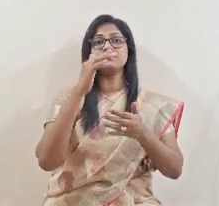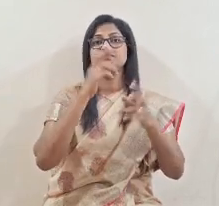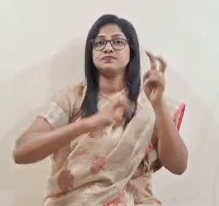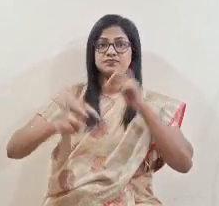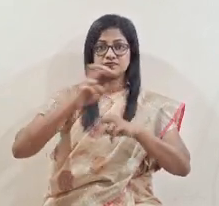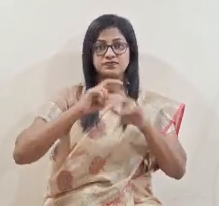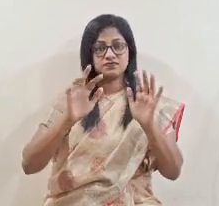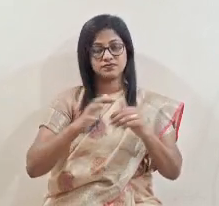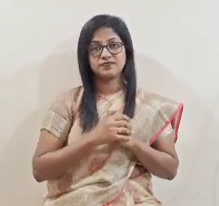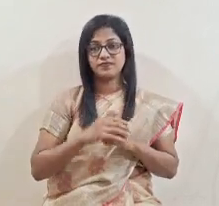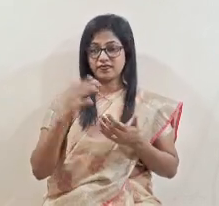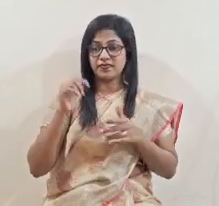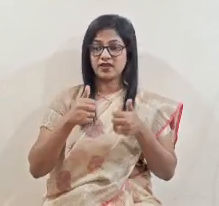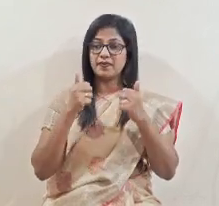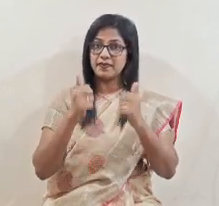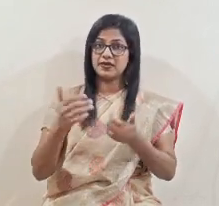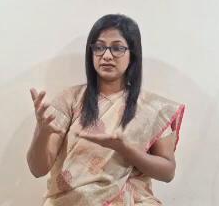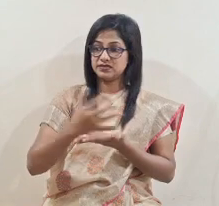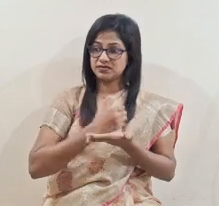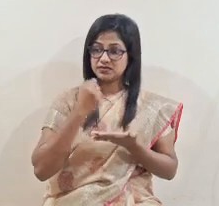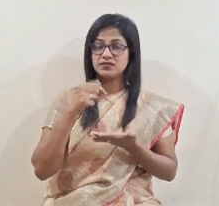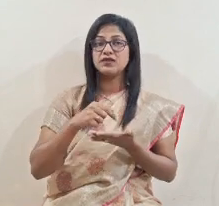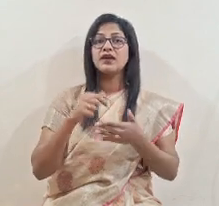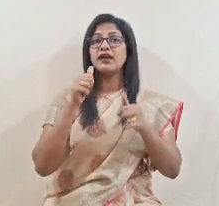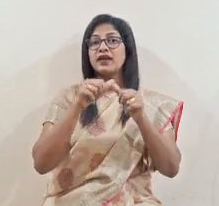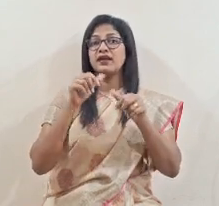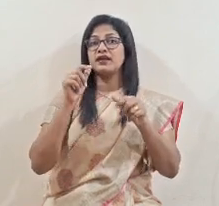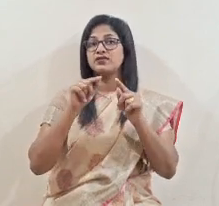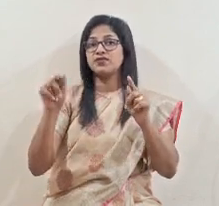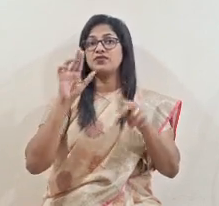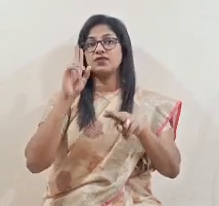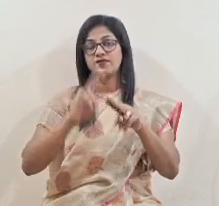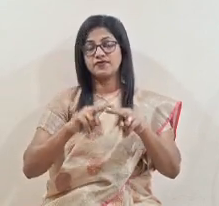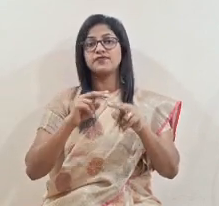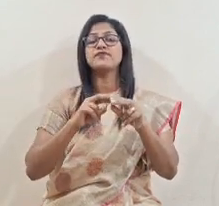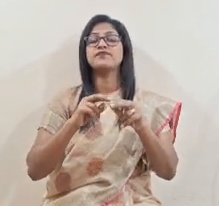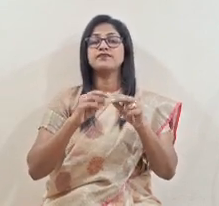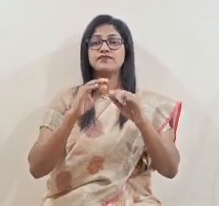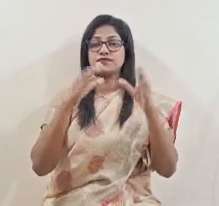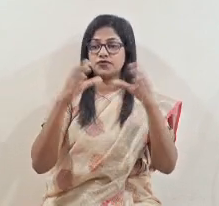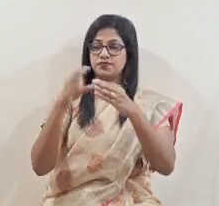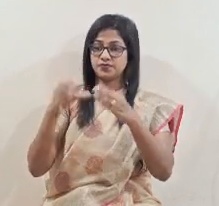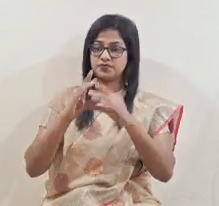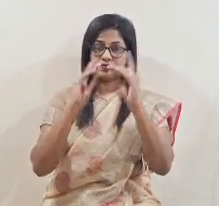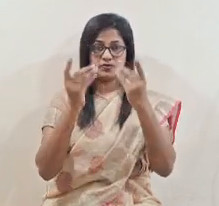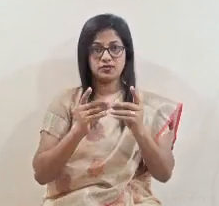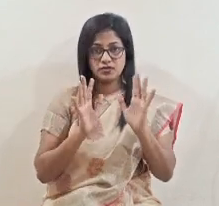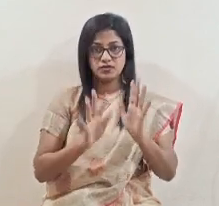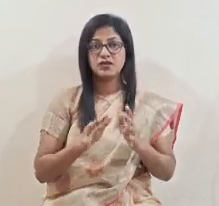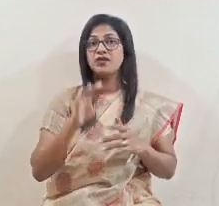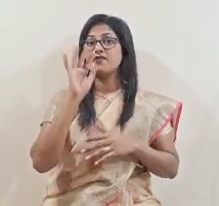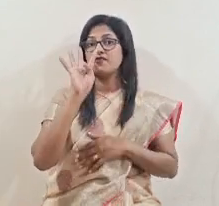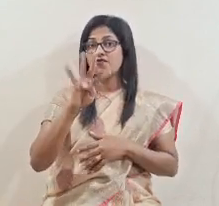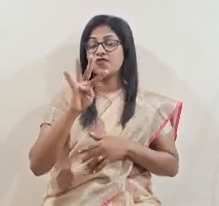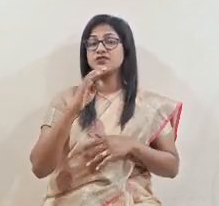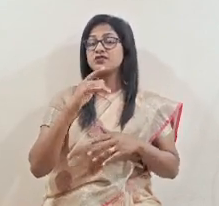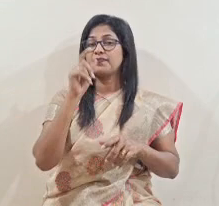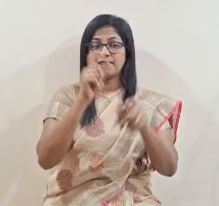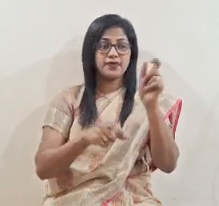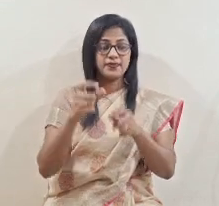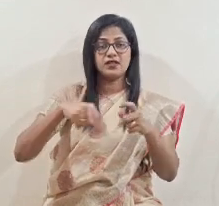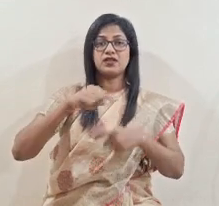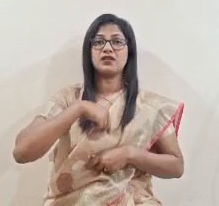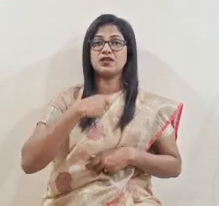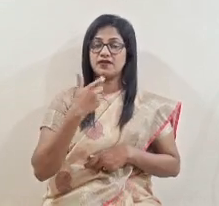the data obtained, the following A to F categories have been designed. Fourth is the passenger comfort. Here